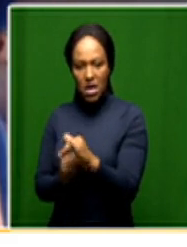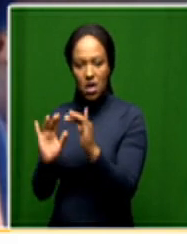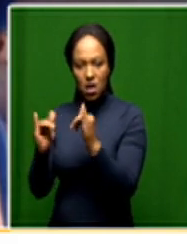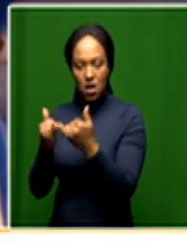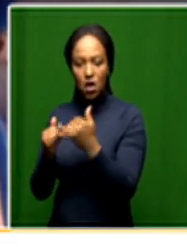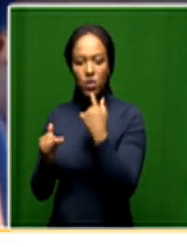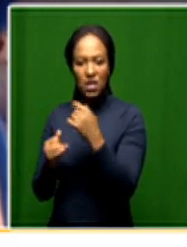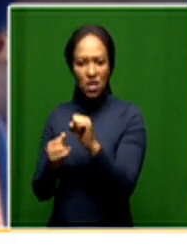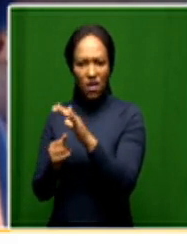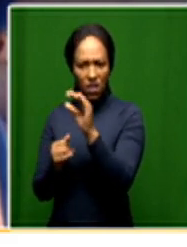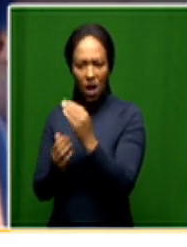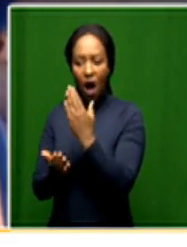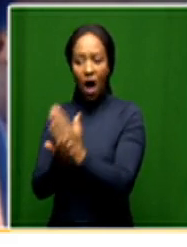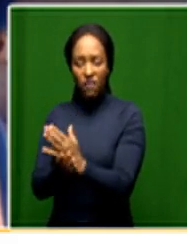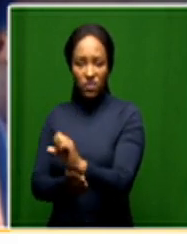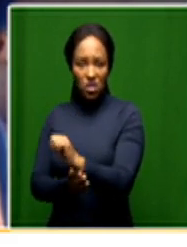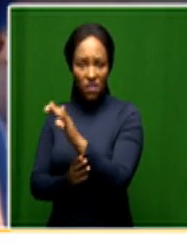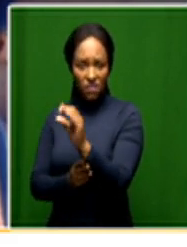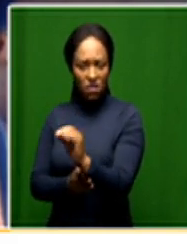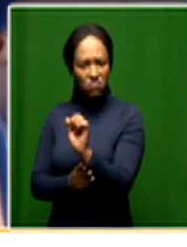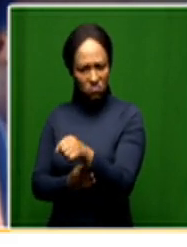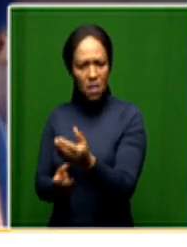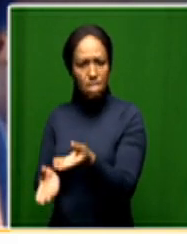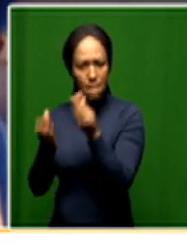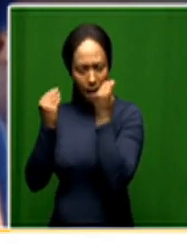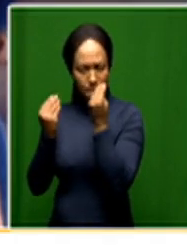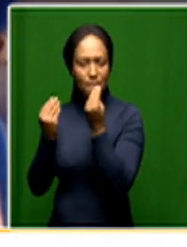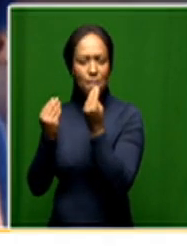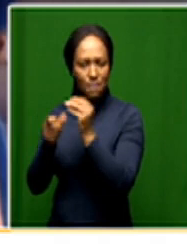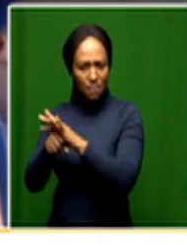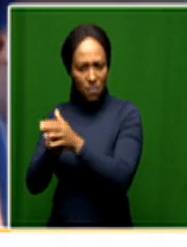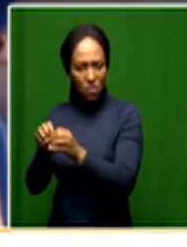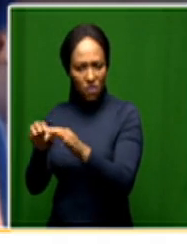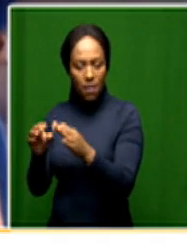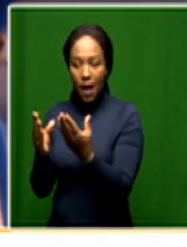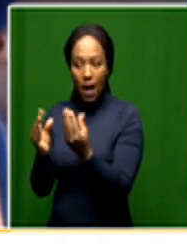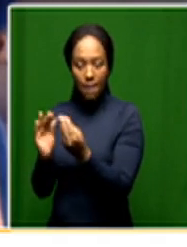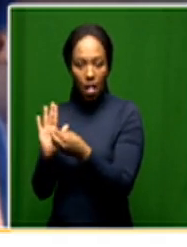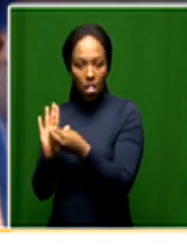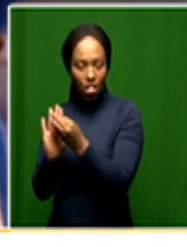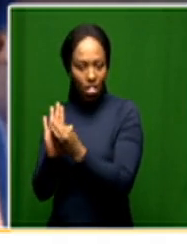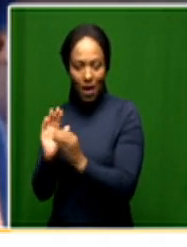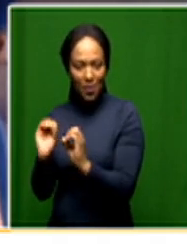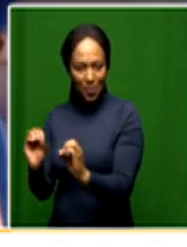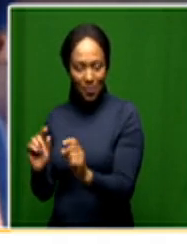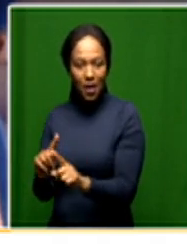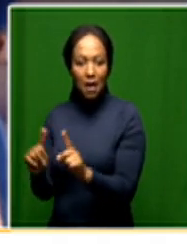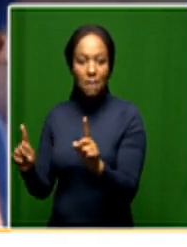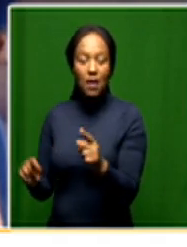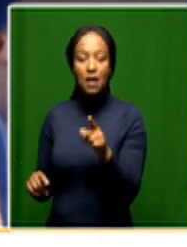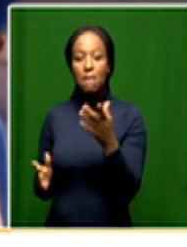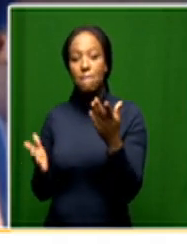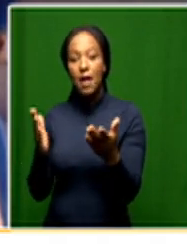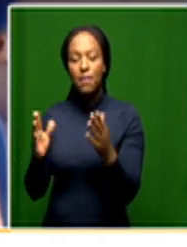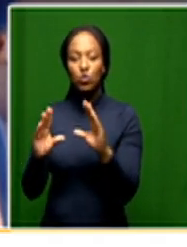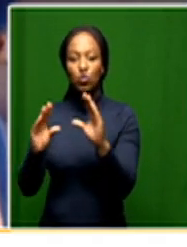Africa has had COVID, and we just obviously don't have those numbers, which the good news is that may maybe stop us from